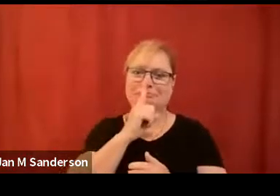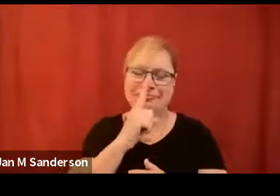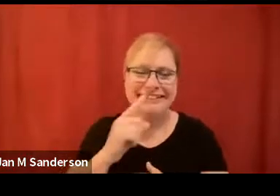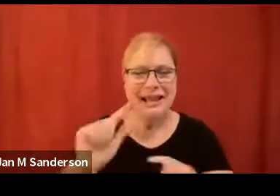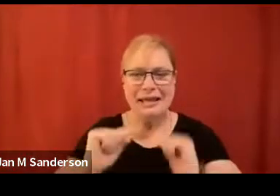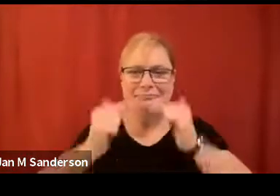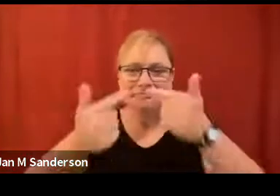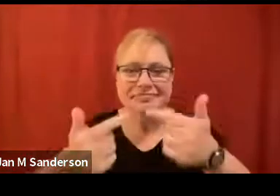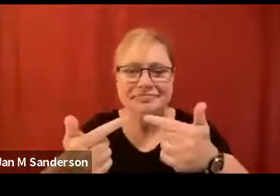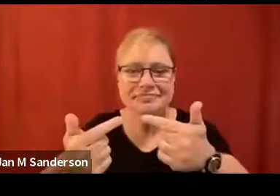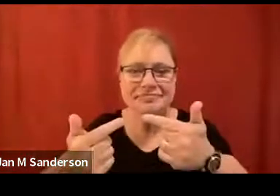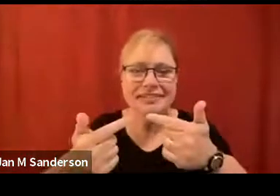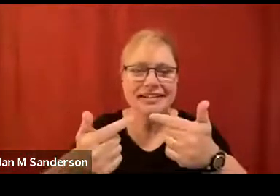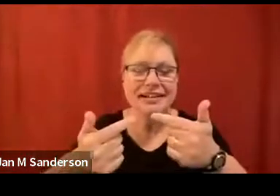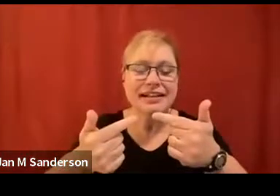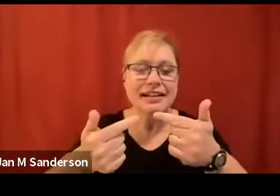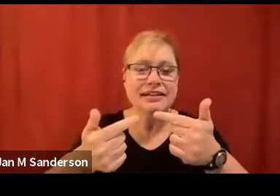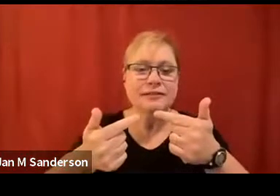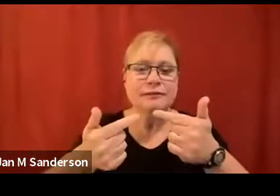to